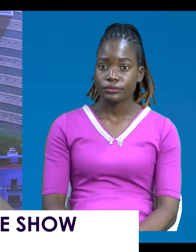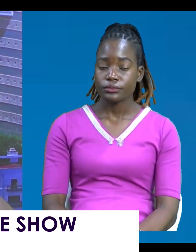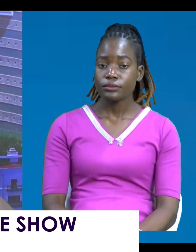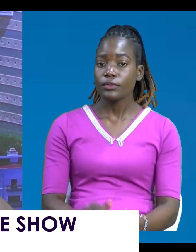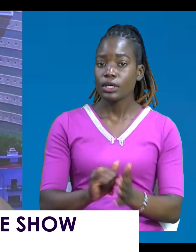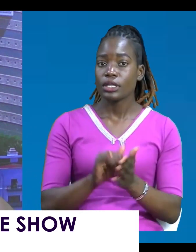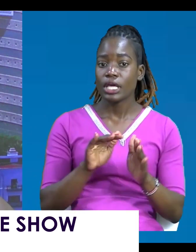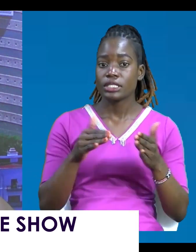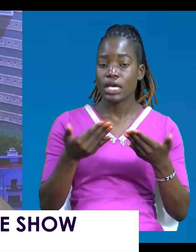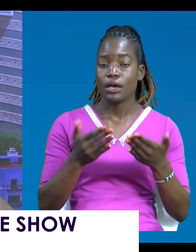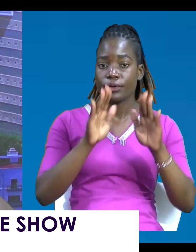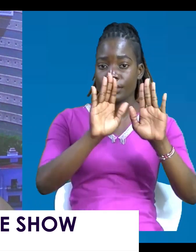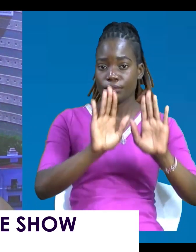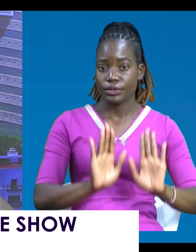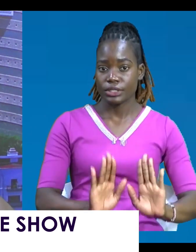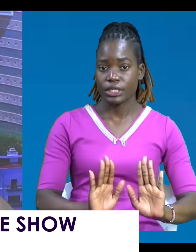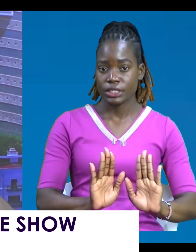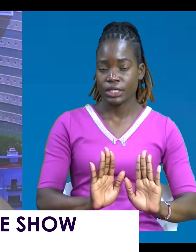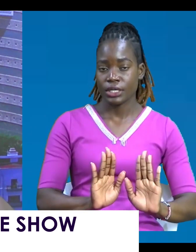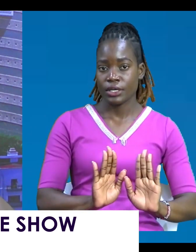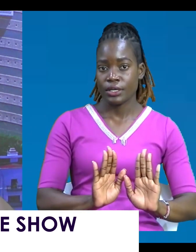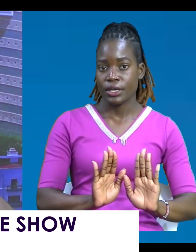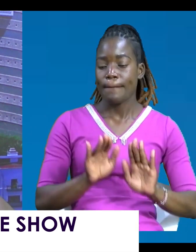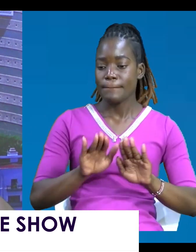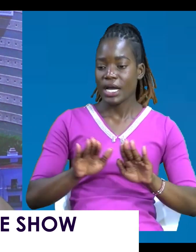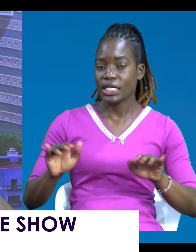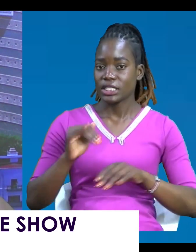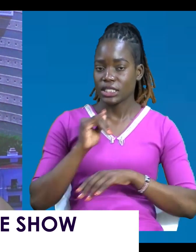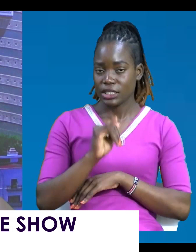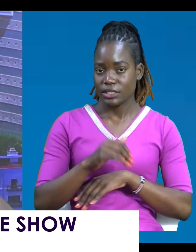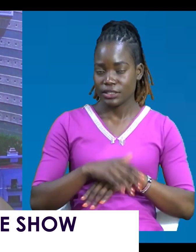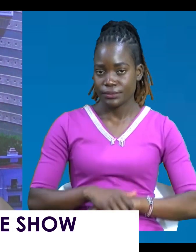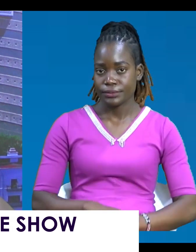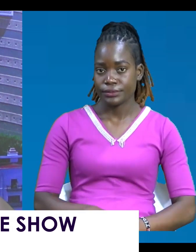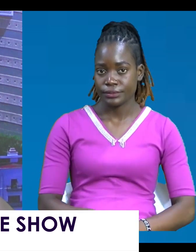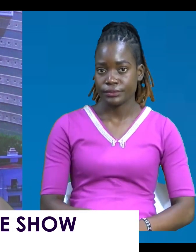That is how critical packaging is.